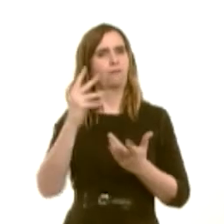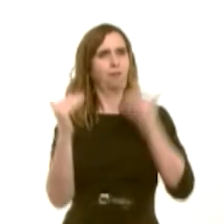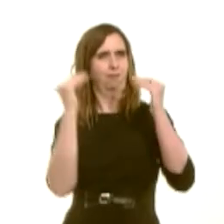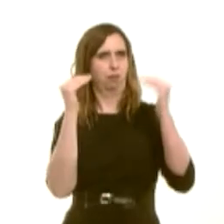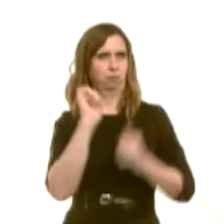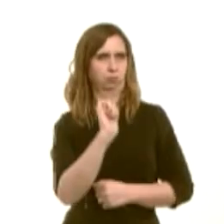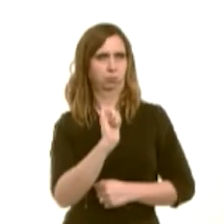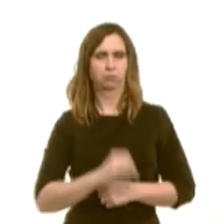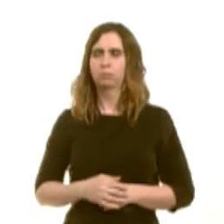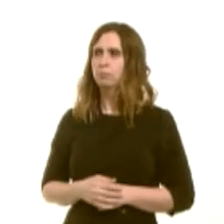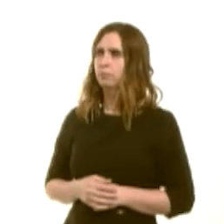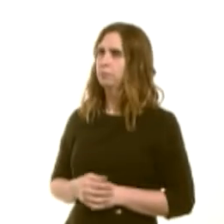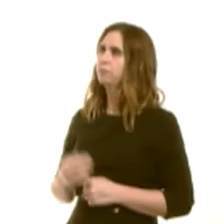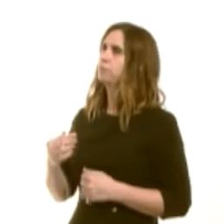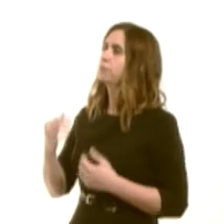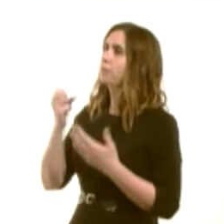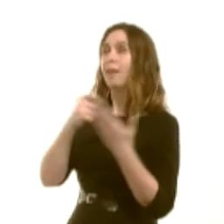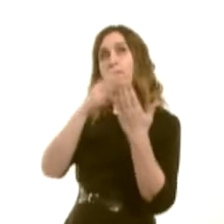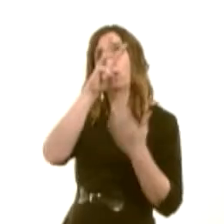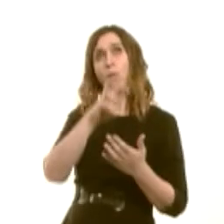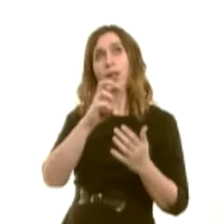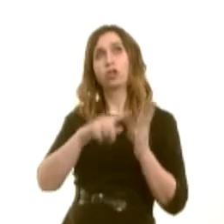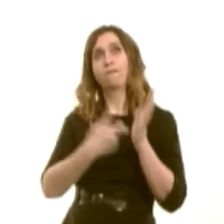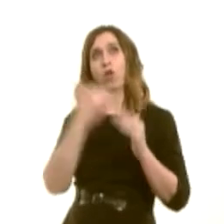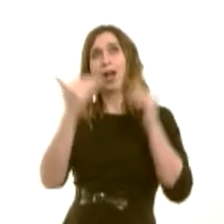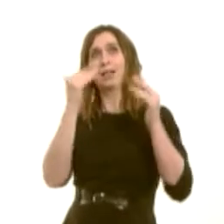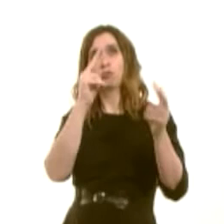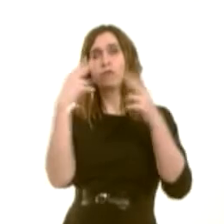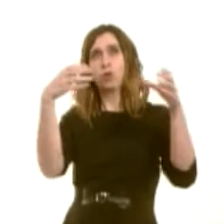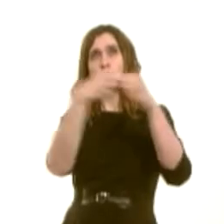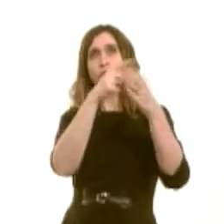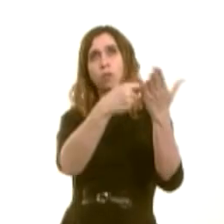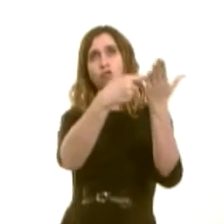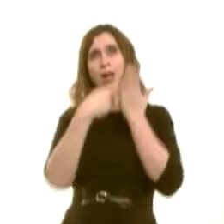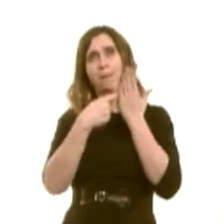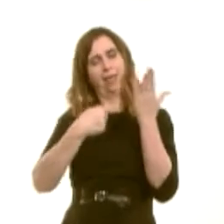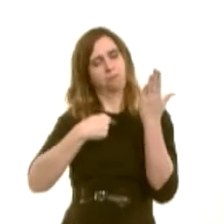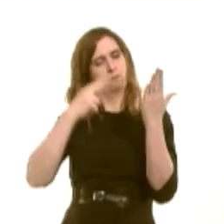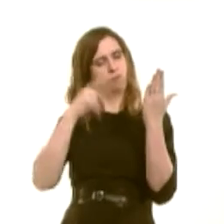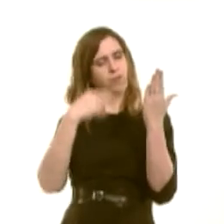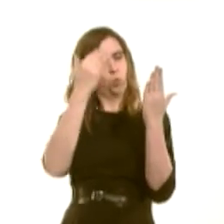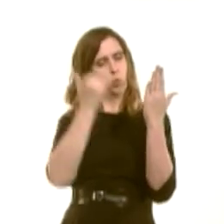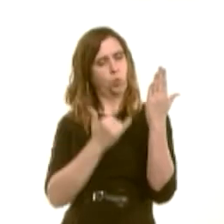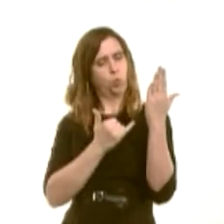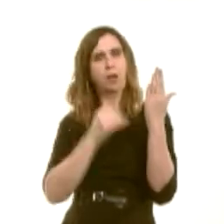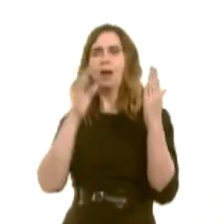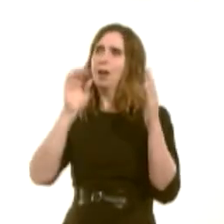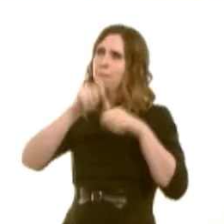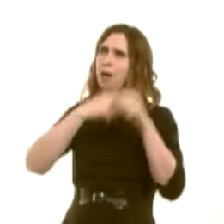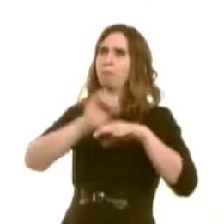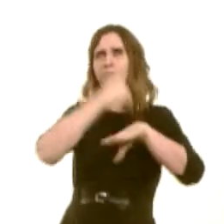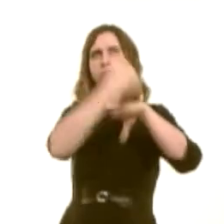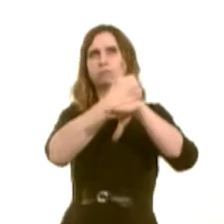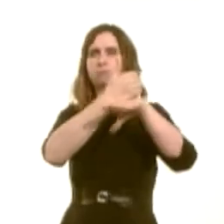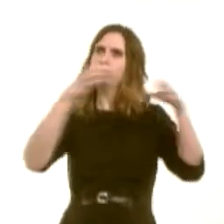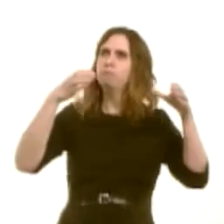We are implementing the recommendations of the Welsh for Adults Review Group and establishing what's called a national entity to